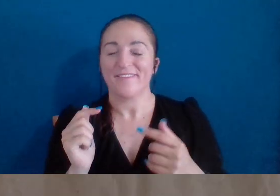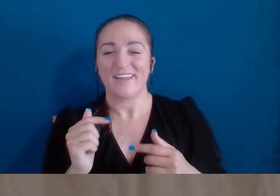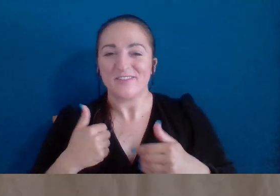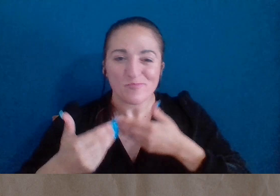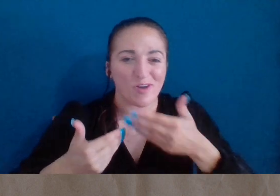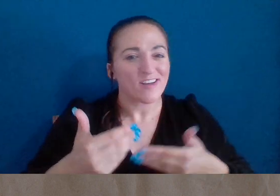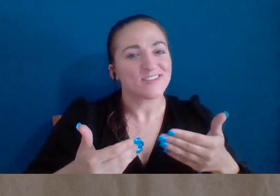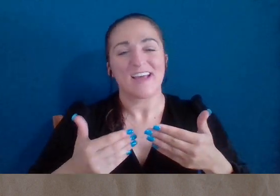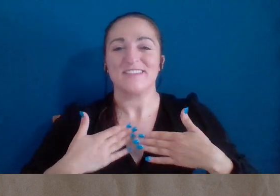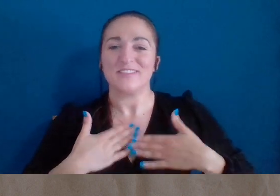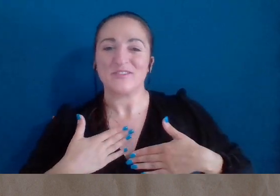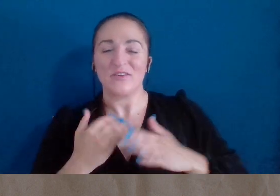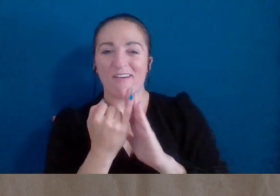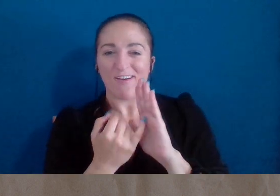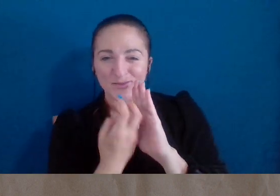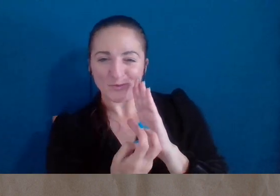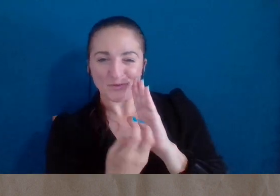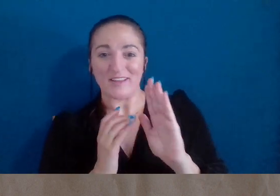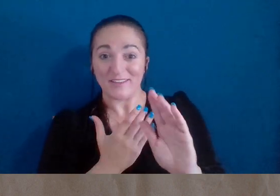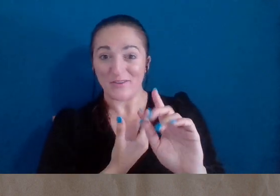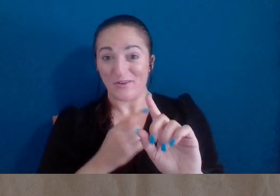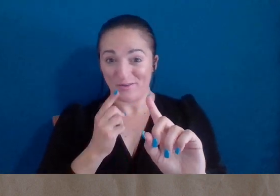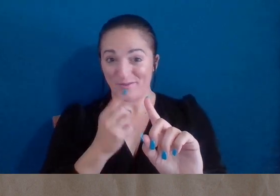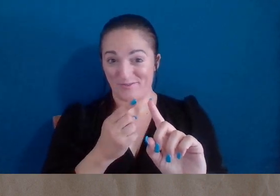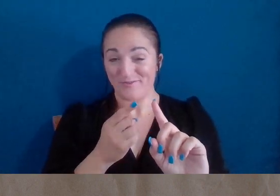I'm just gonna cut these in half.